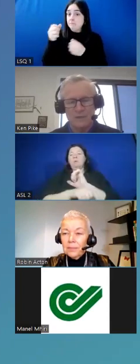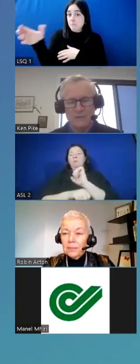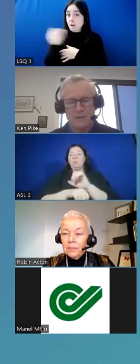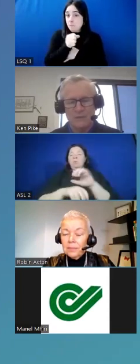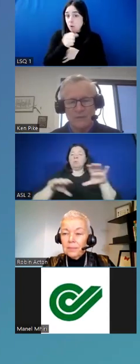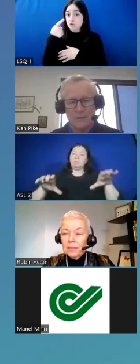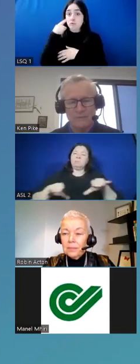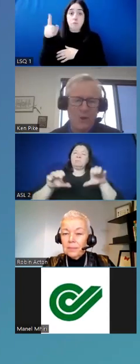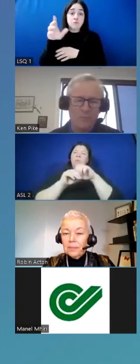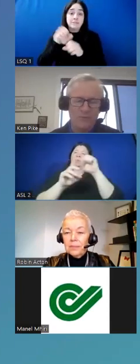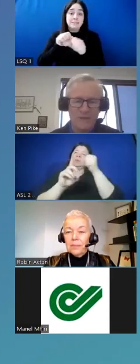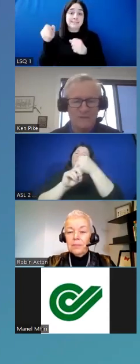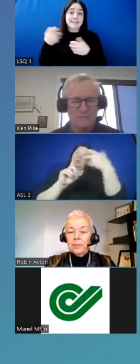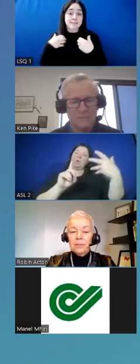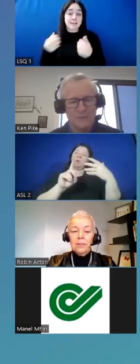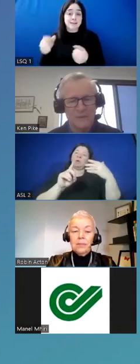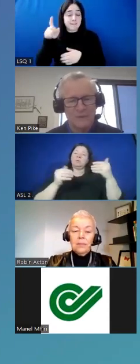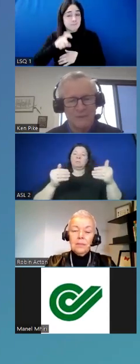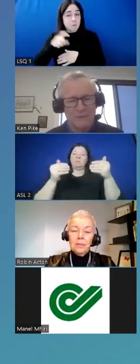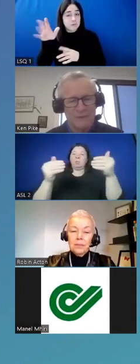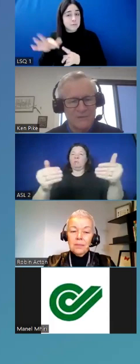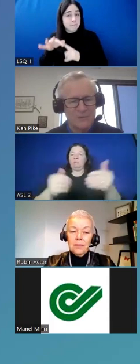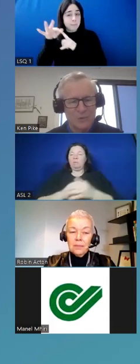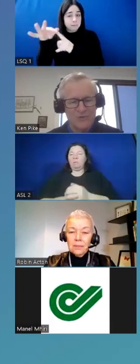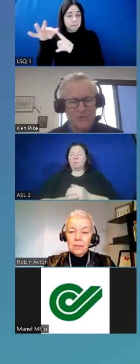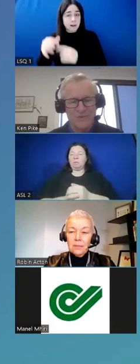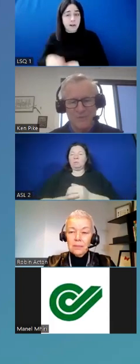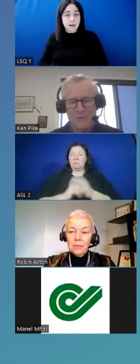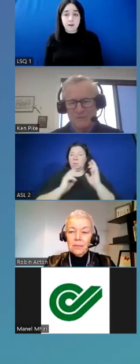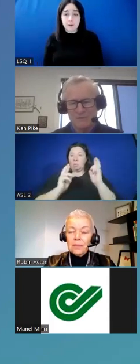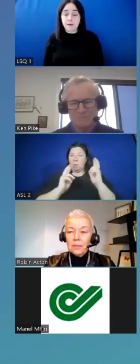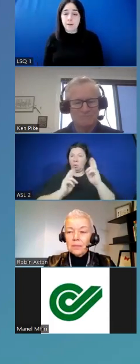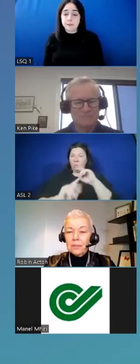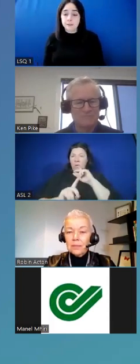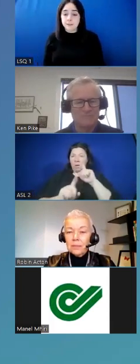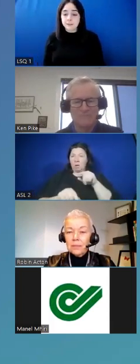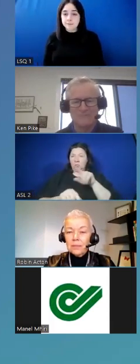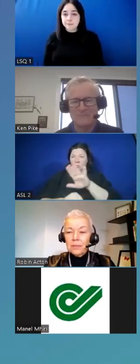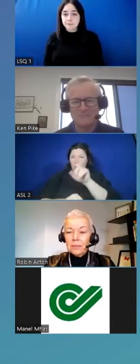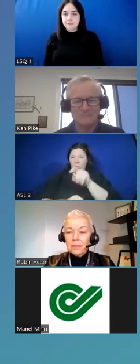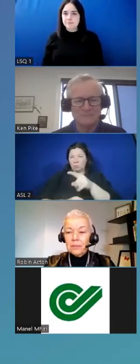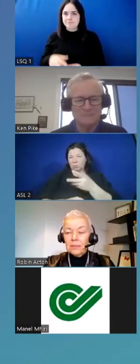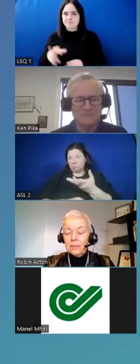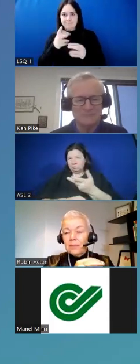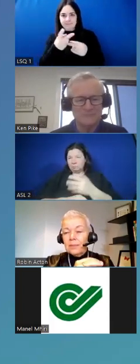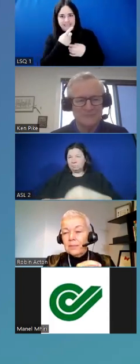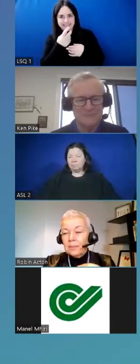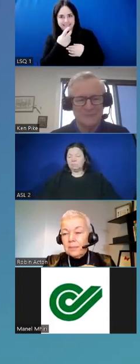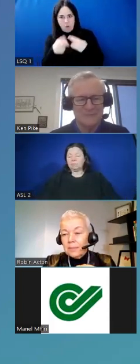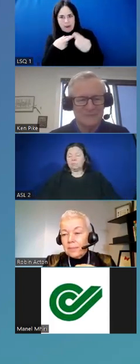that context going forward. Hopefully that's answered the question somewhat.